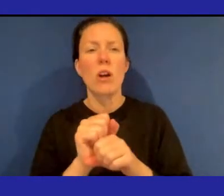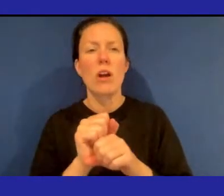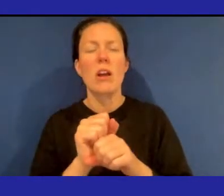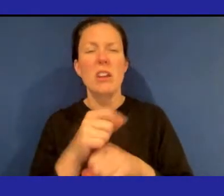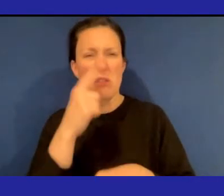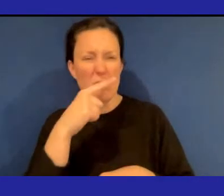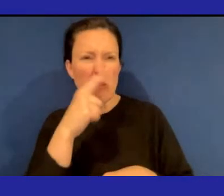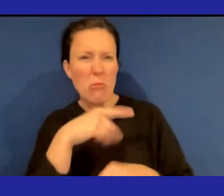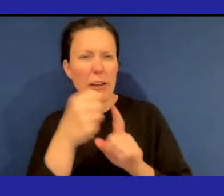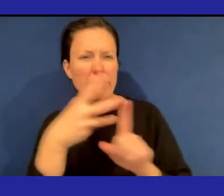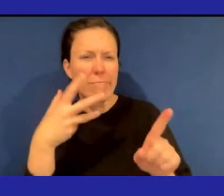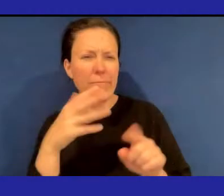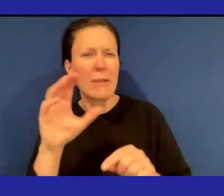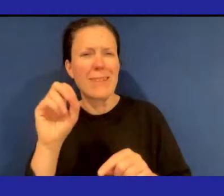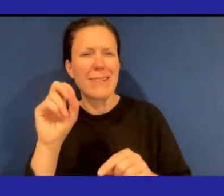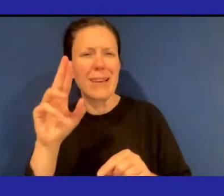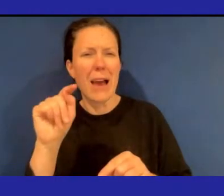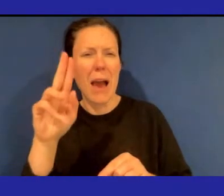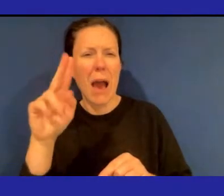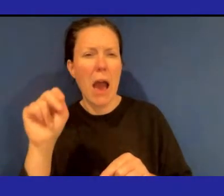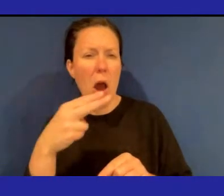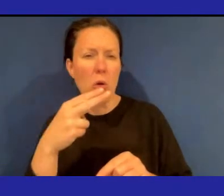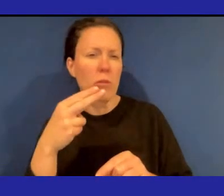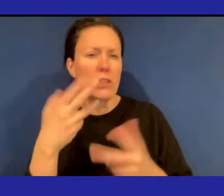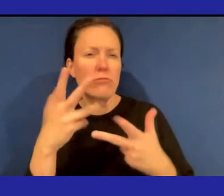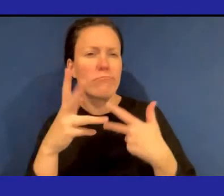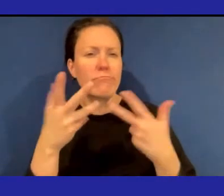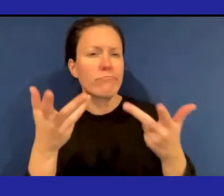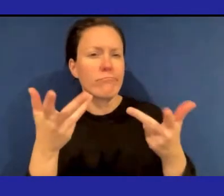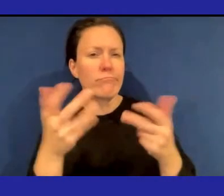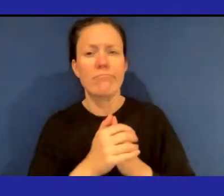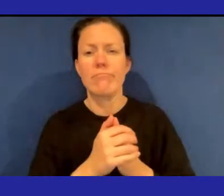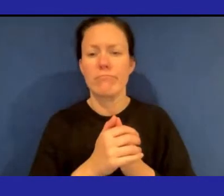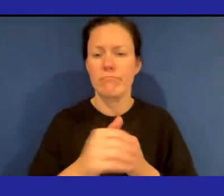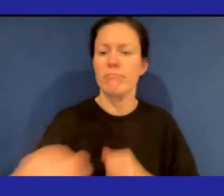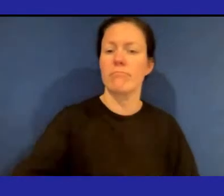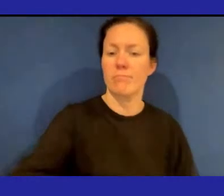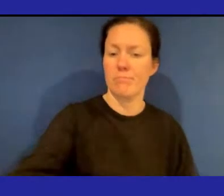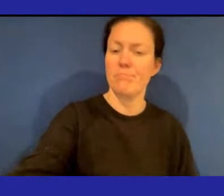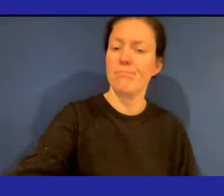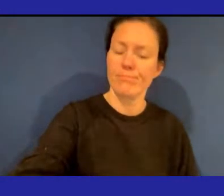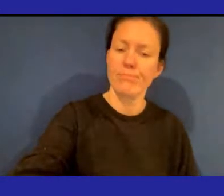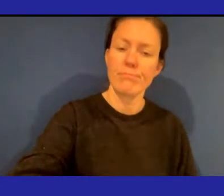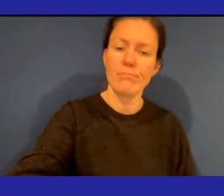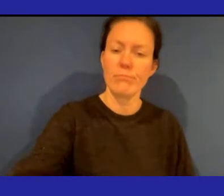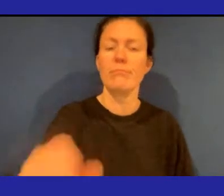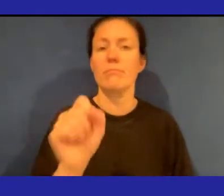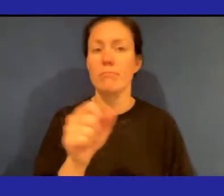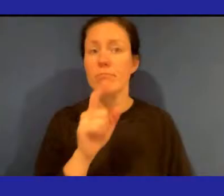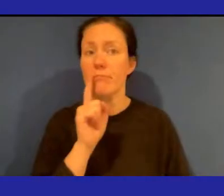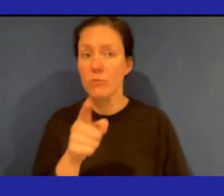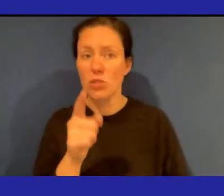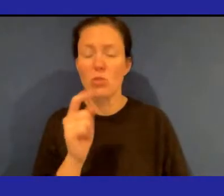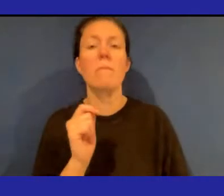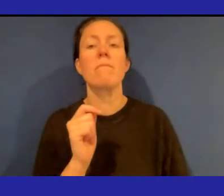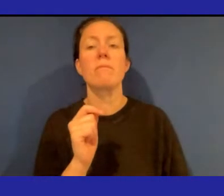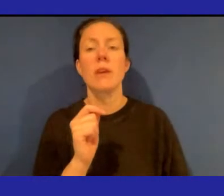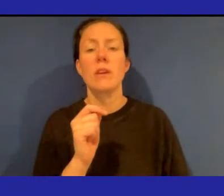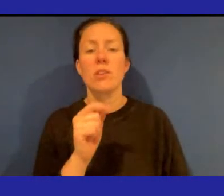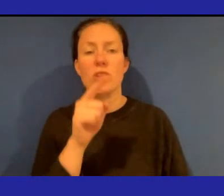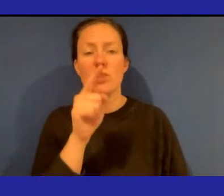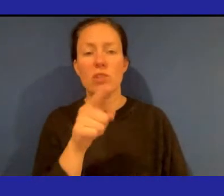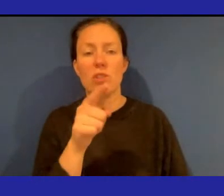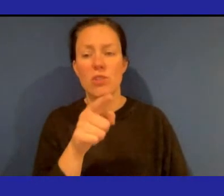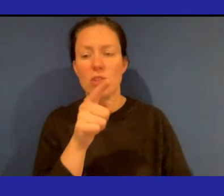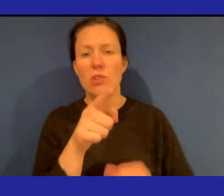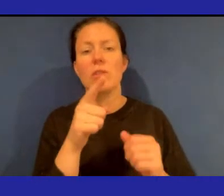outreach? Sure, if I could assist in the discussion. We have made it